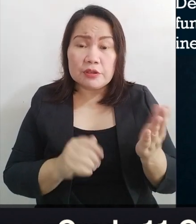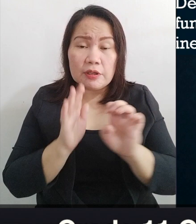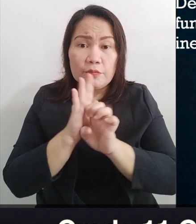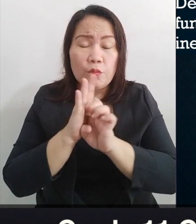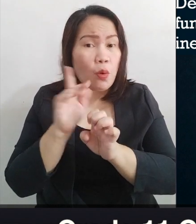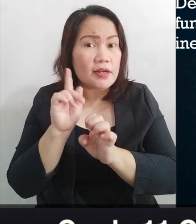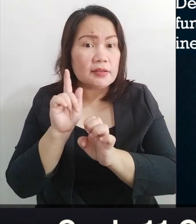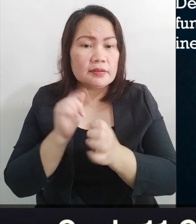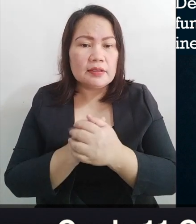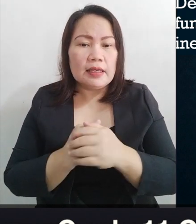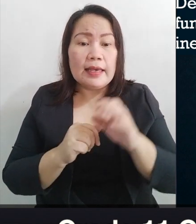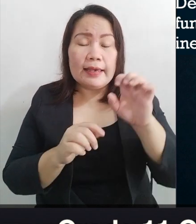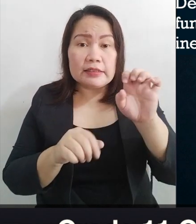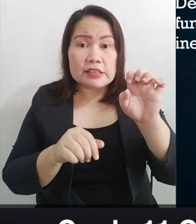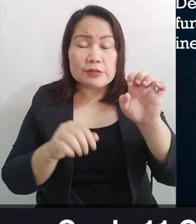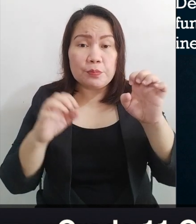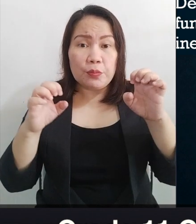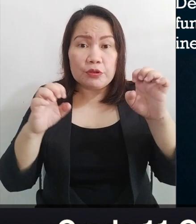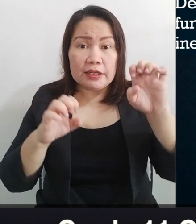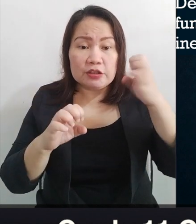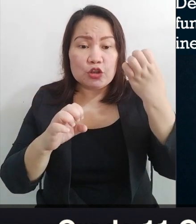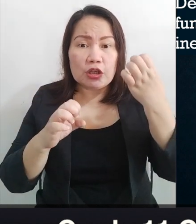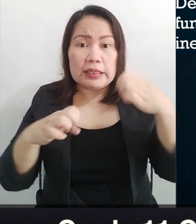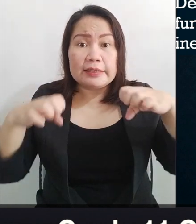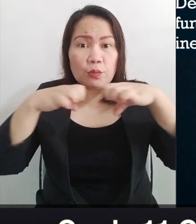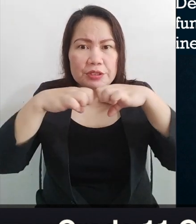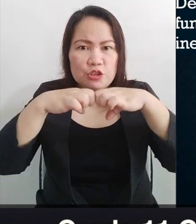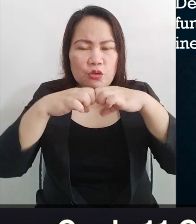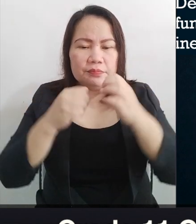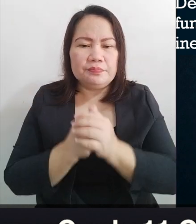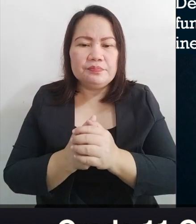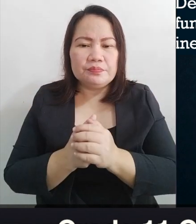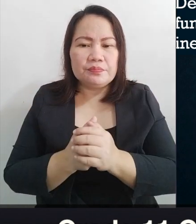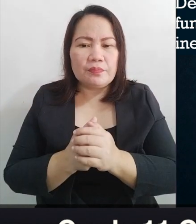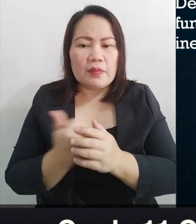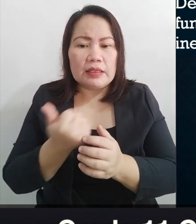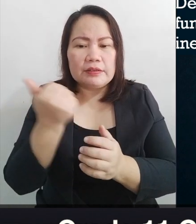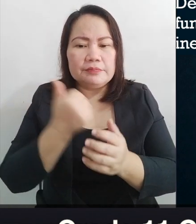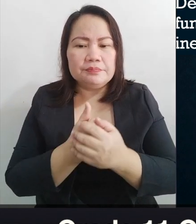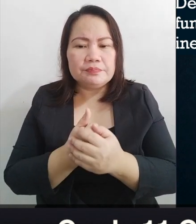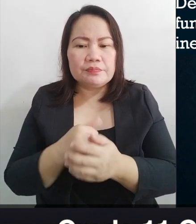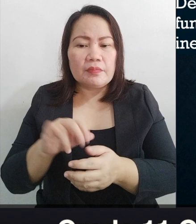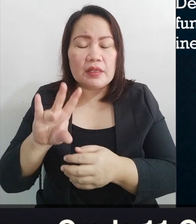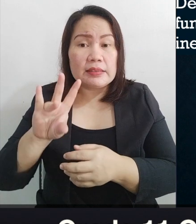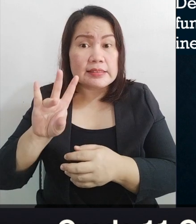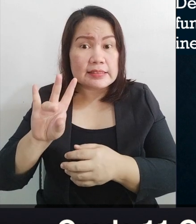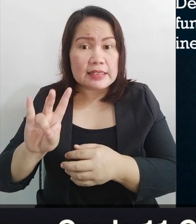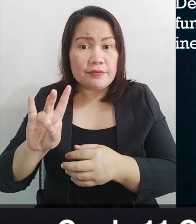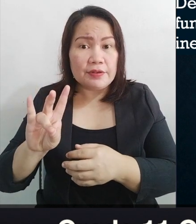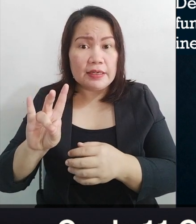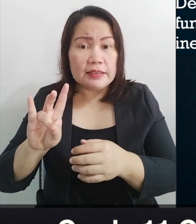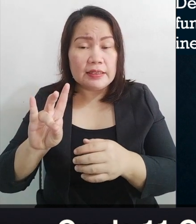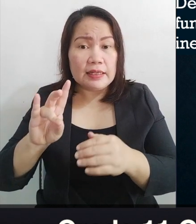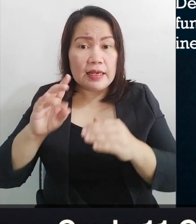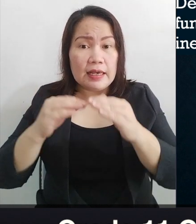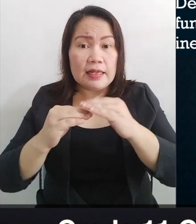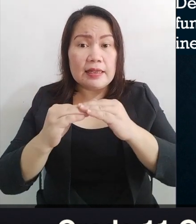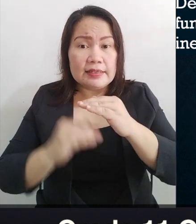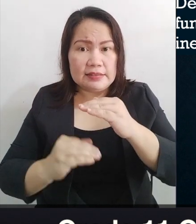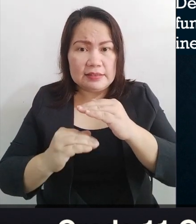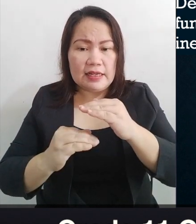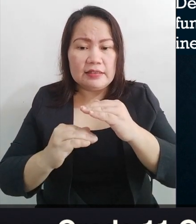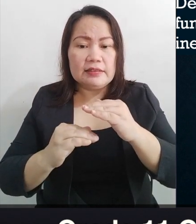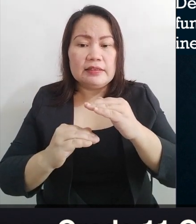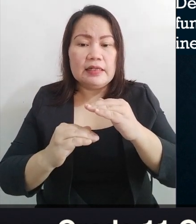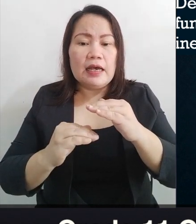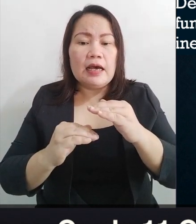think? This is an example of exponential equation. Another, we have 7